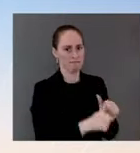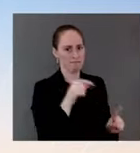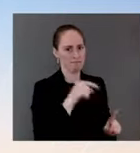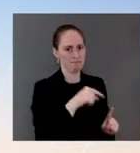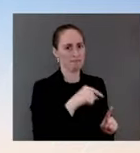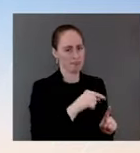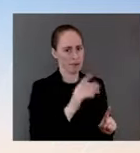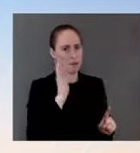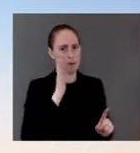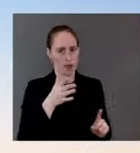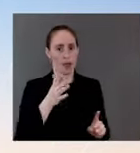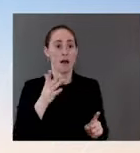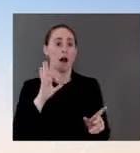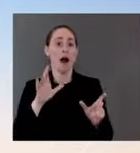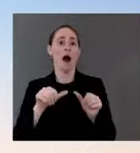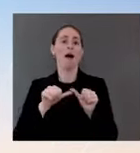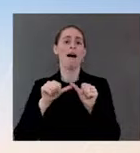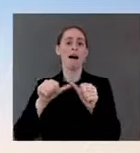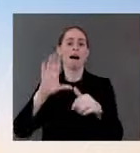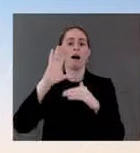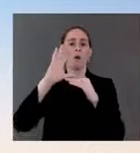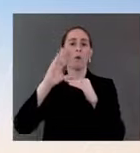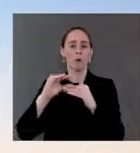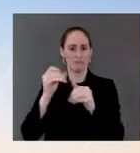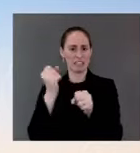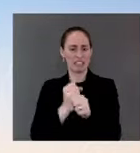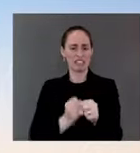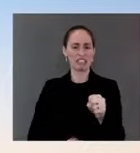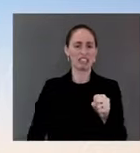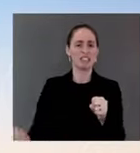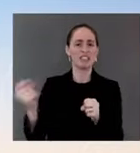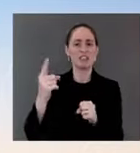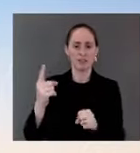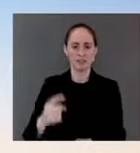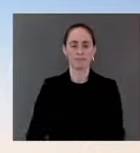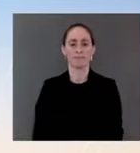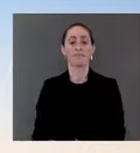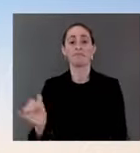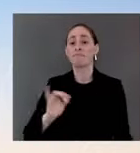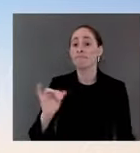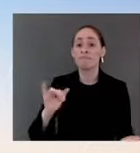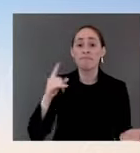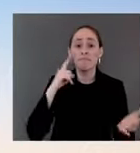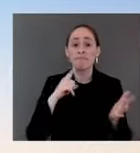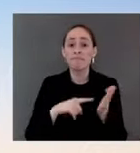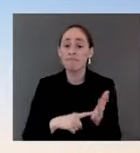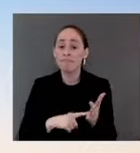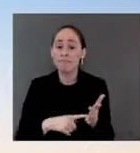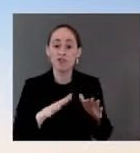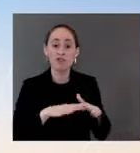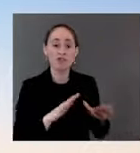making preschool free for many families starting in 2022, saving families the